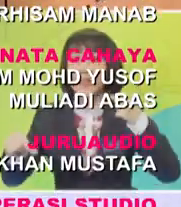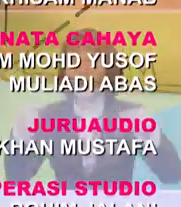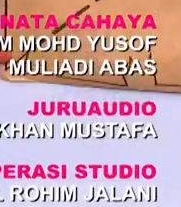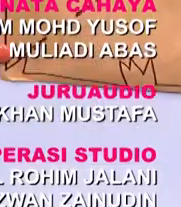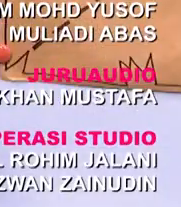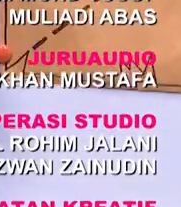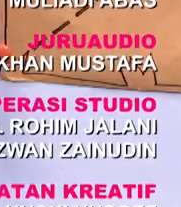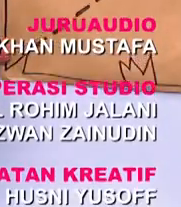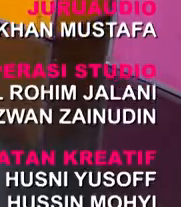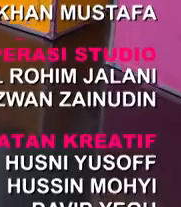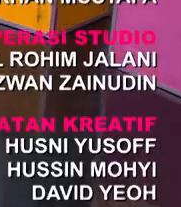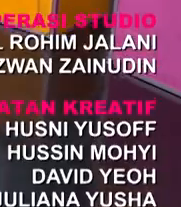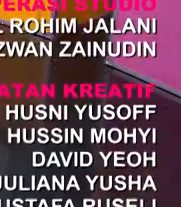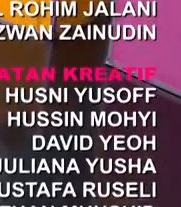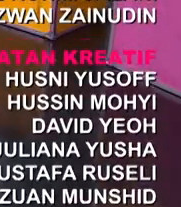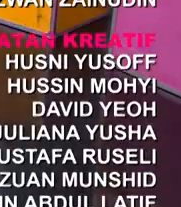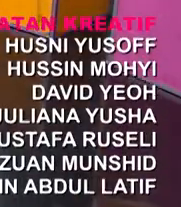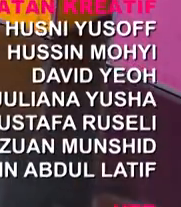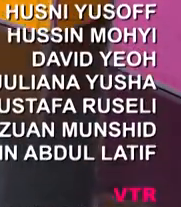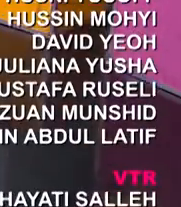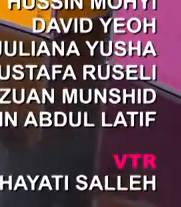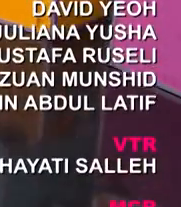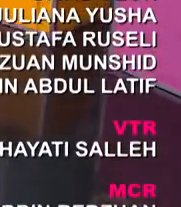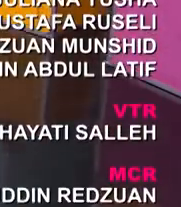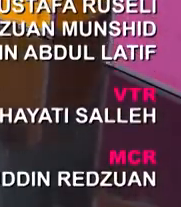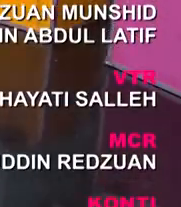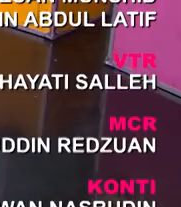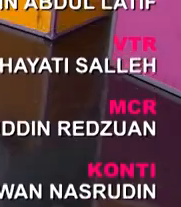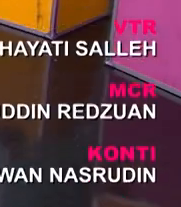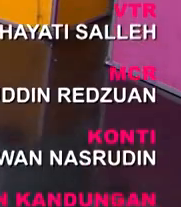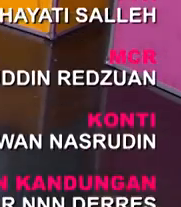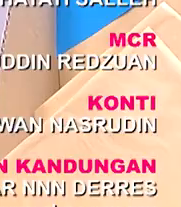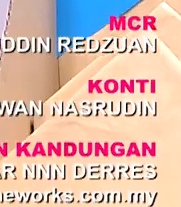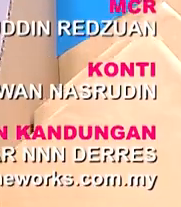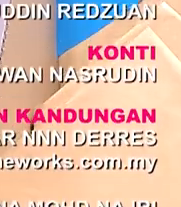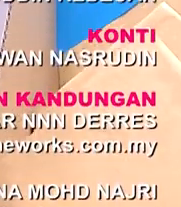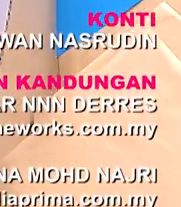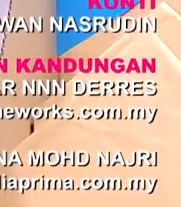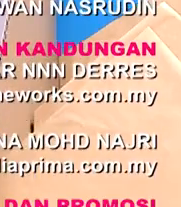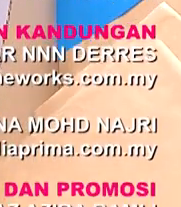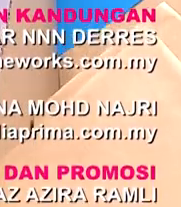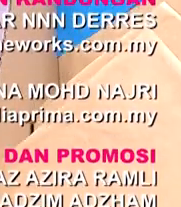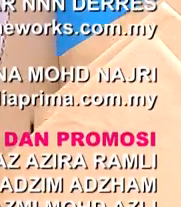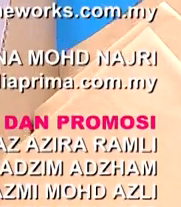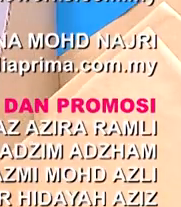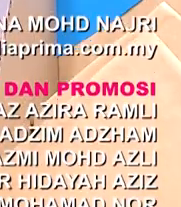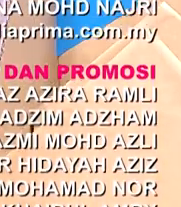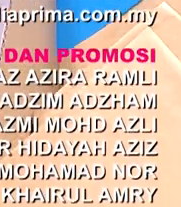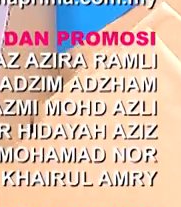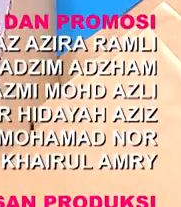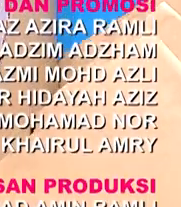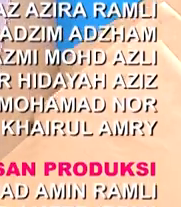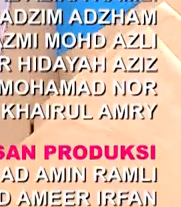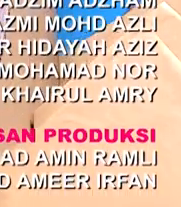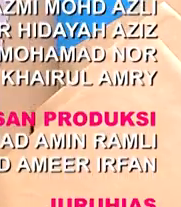I have a very long neck. Haha, I know what the answer to this one. Oh no, what is this long neck? I hope I spelled it correctly.